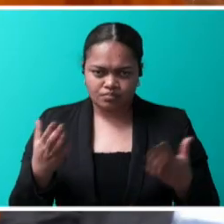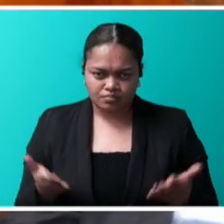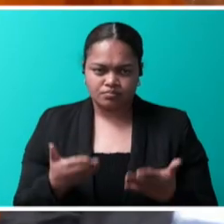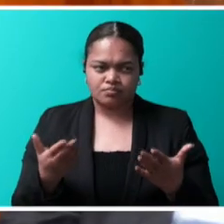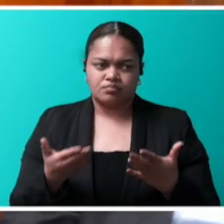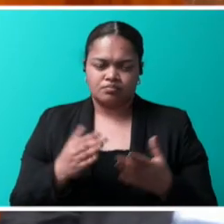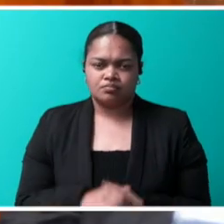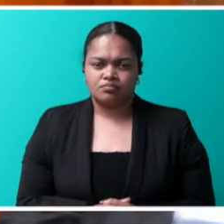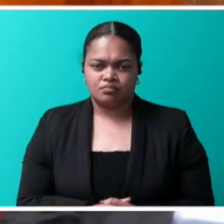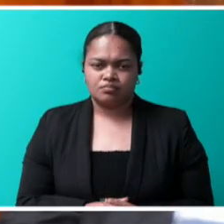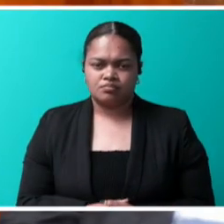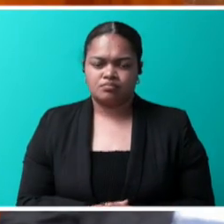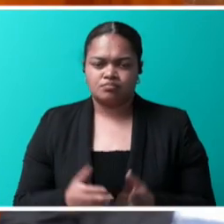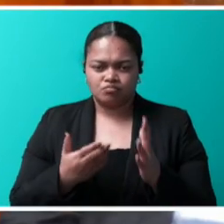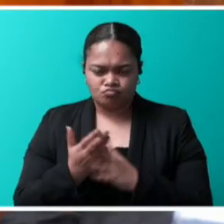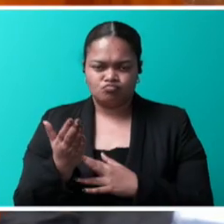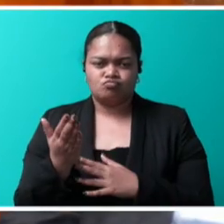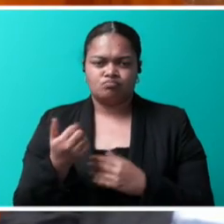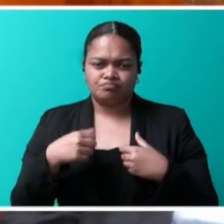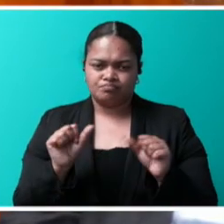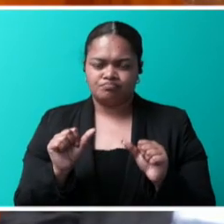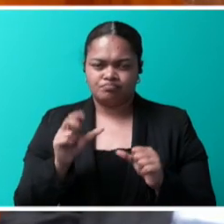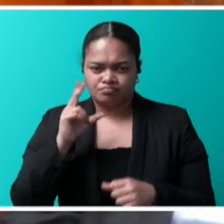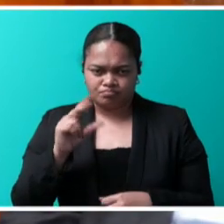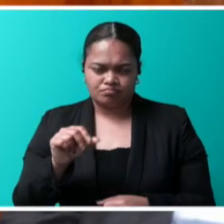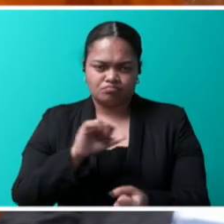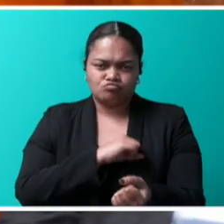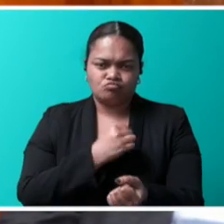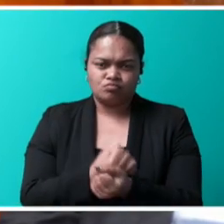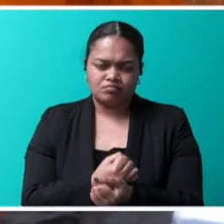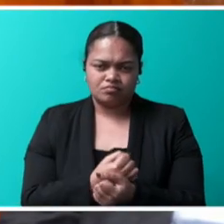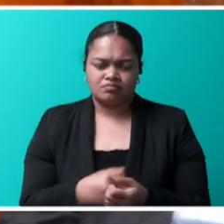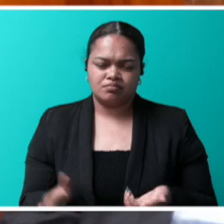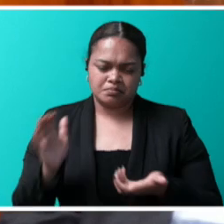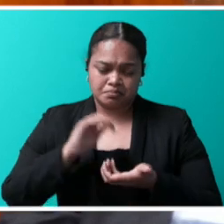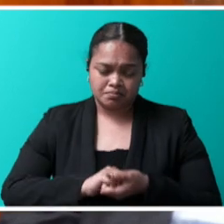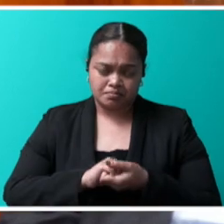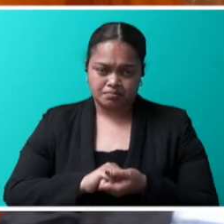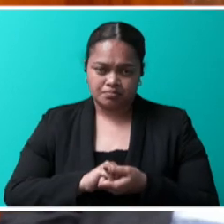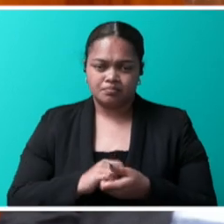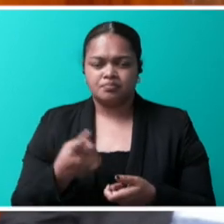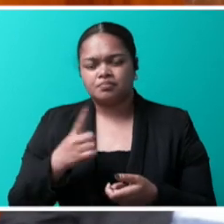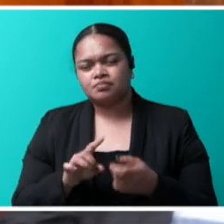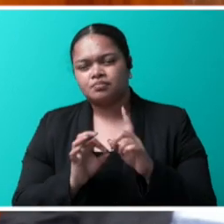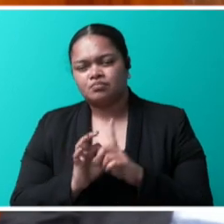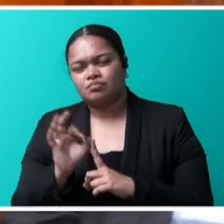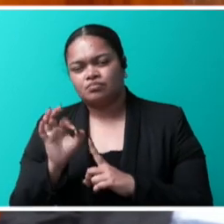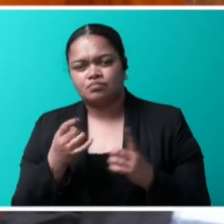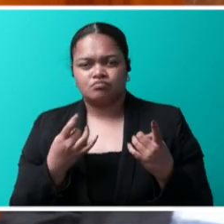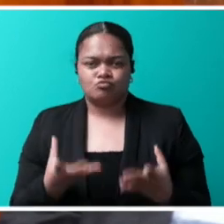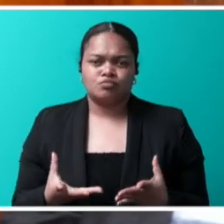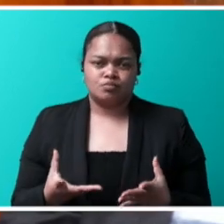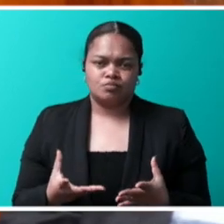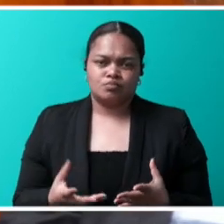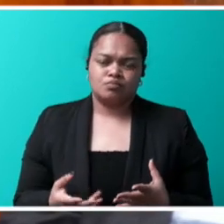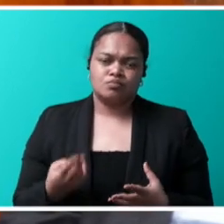vigilance and advance scientific capabilities that strengthens partnership and improve preparedness in order